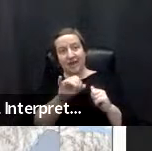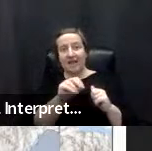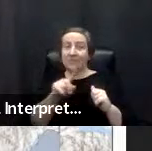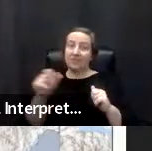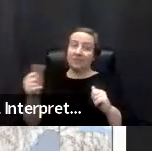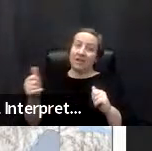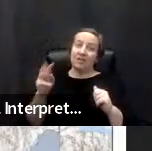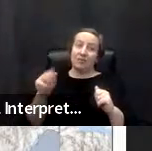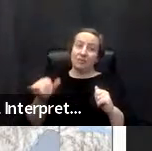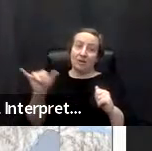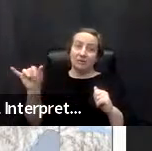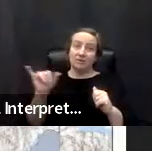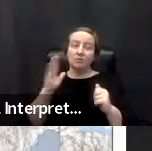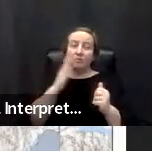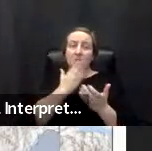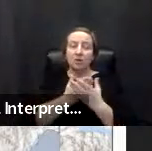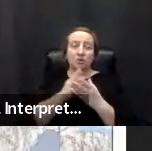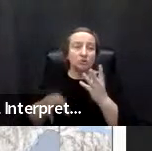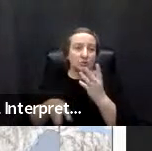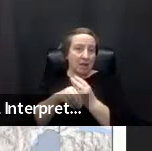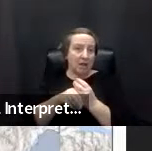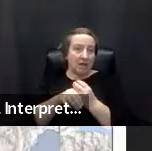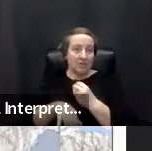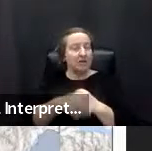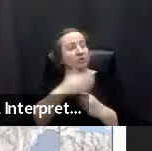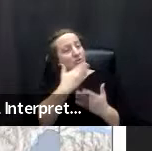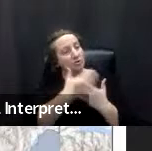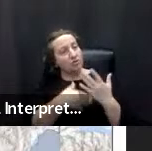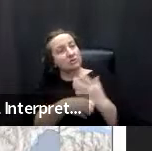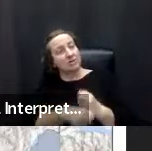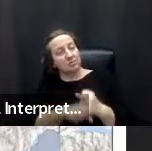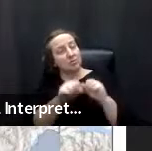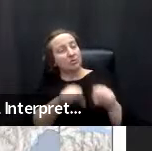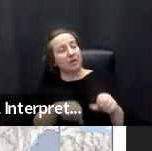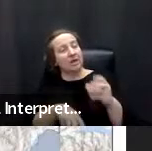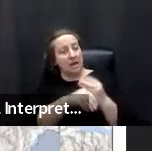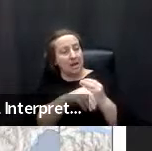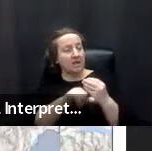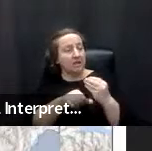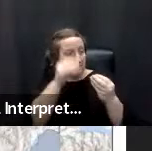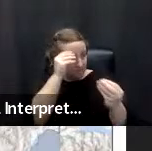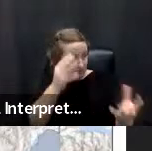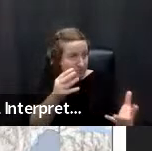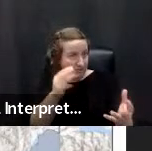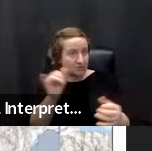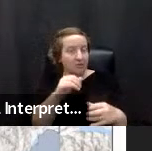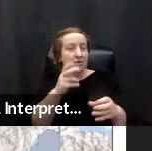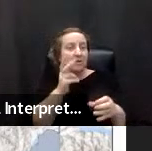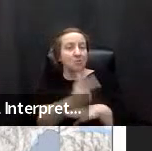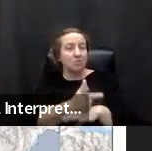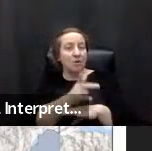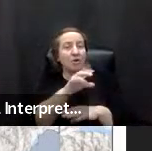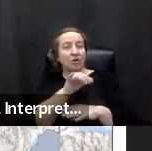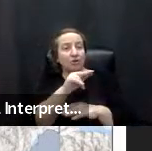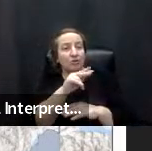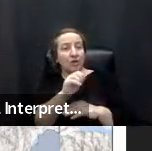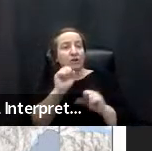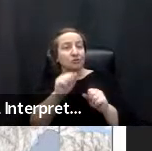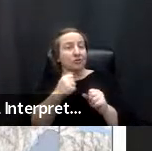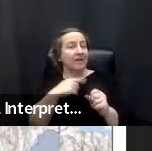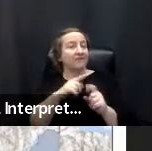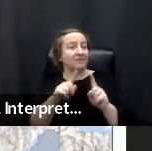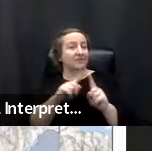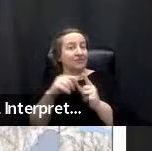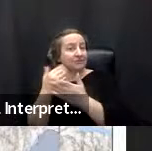So it may be good to add that in. Yeah, that's a good summary. We can add that to the information. I mean, those park and rides could have different destinations,